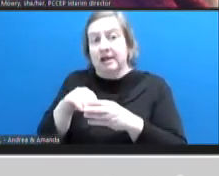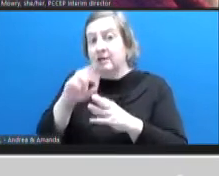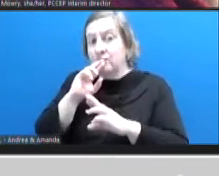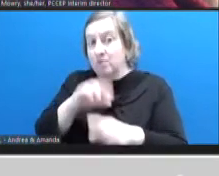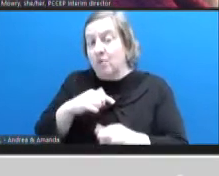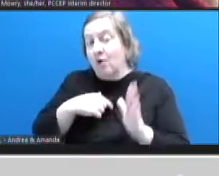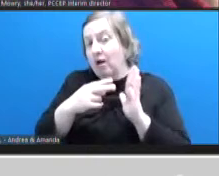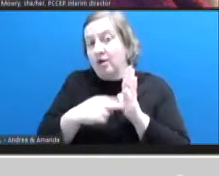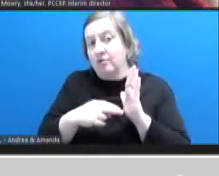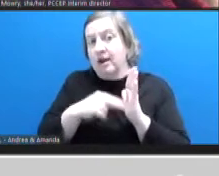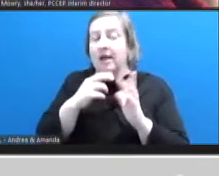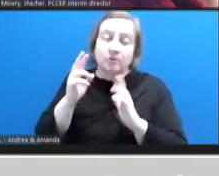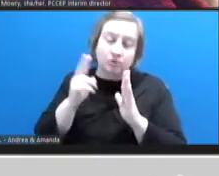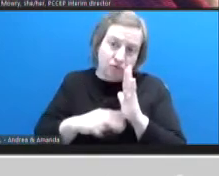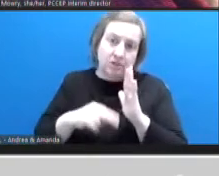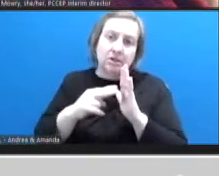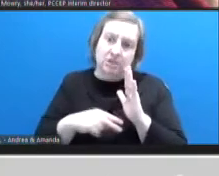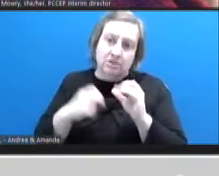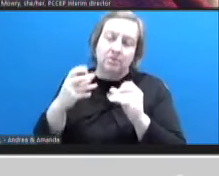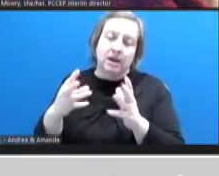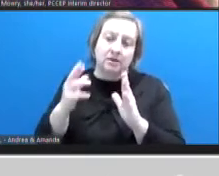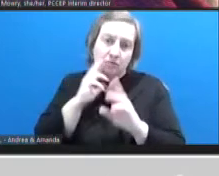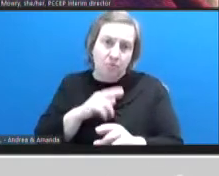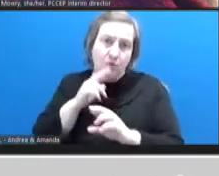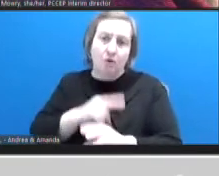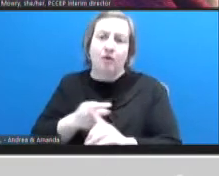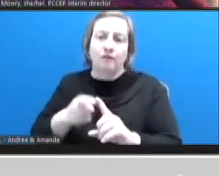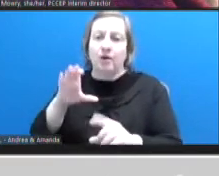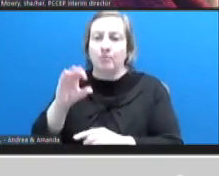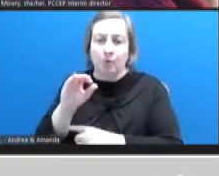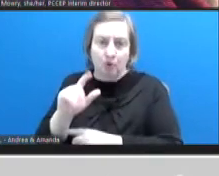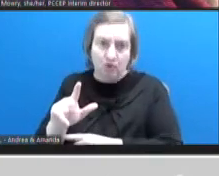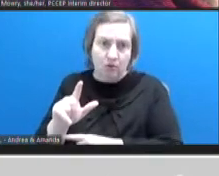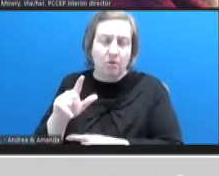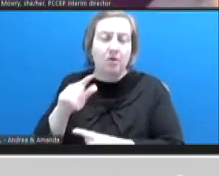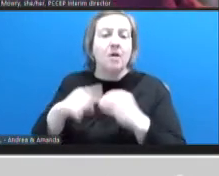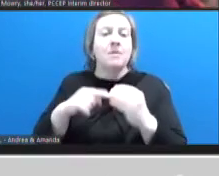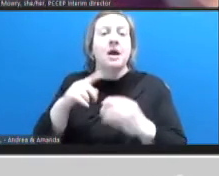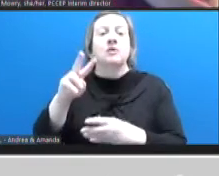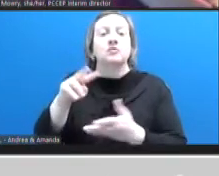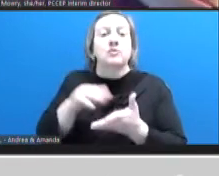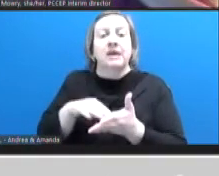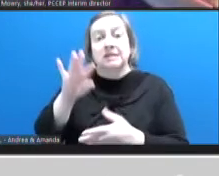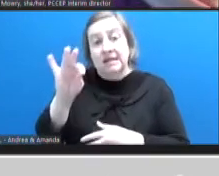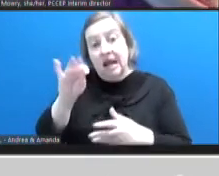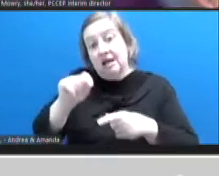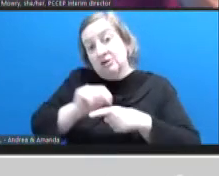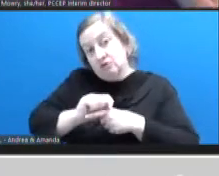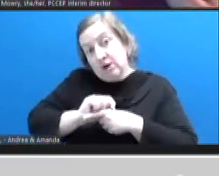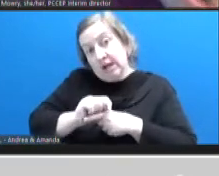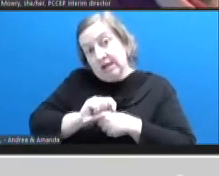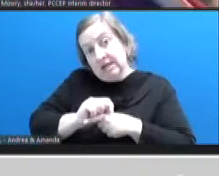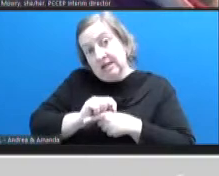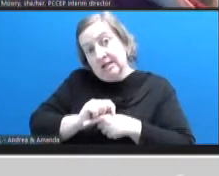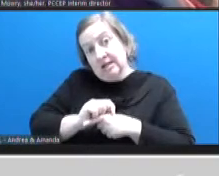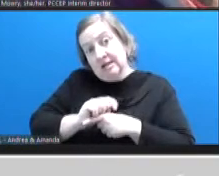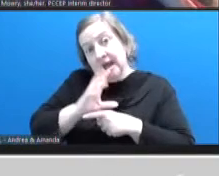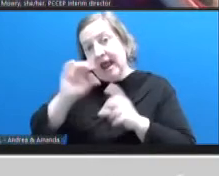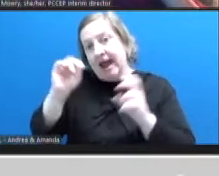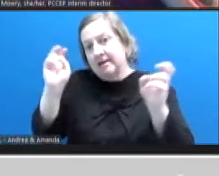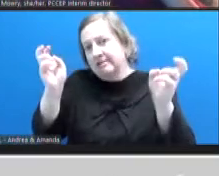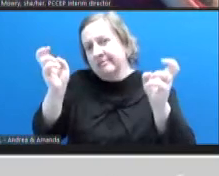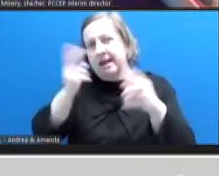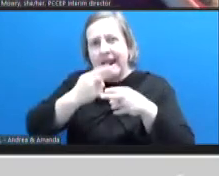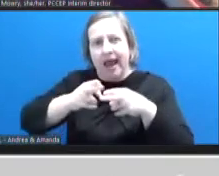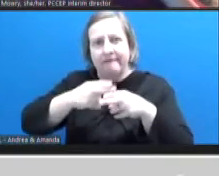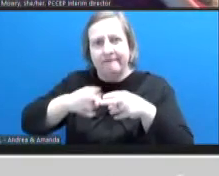I was reading reports from Coco about a 2009 training in a knife. And